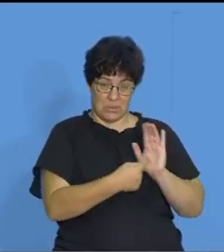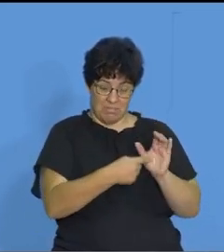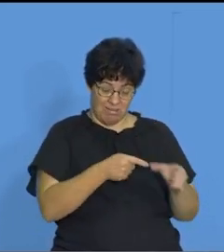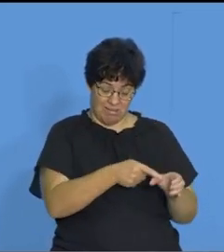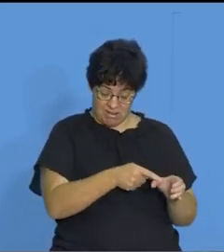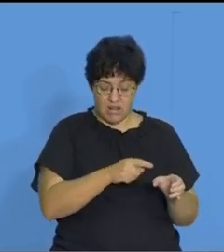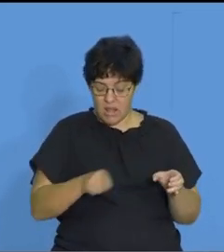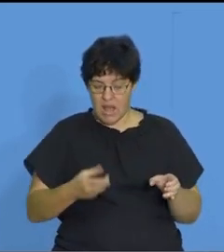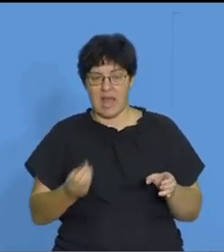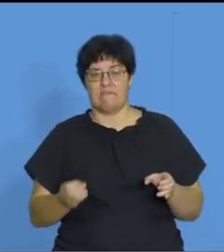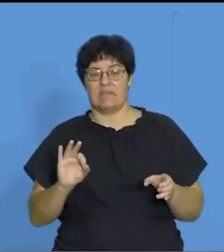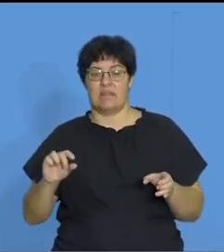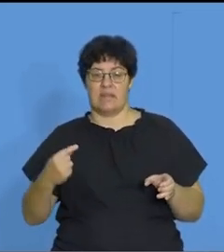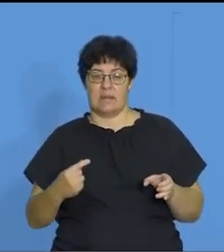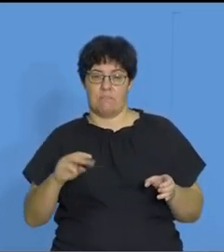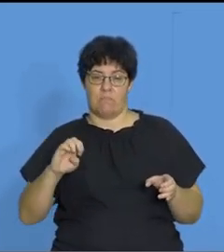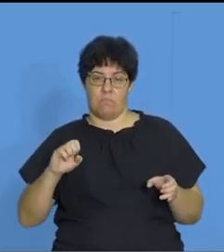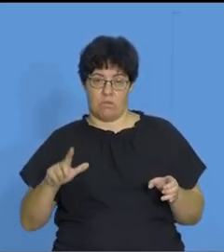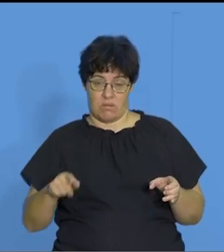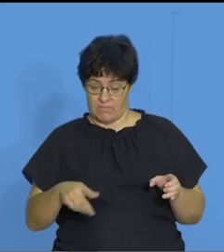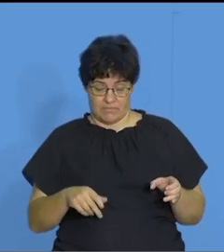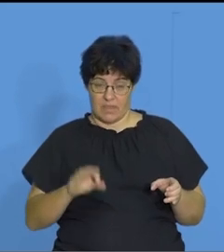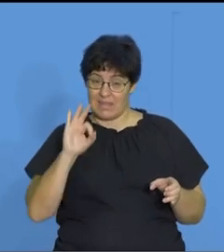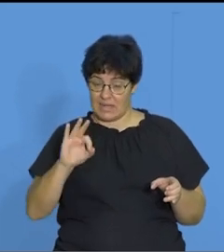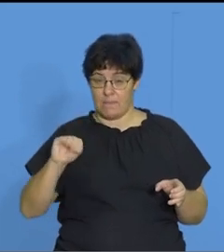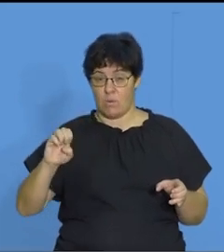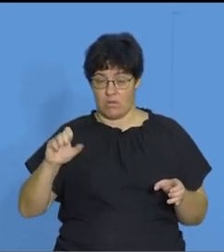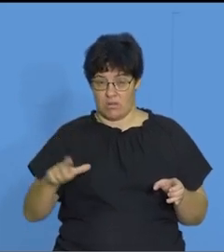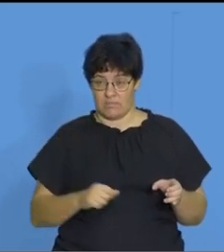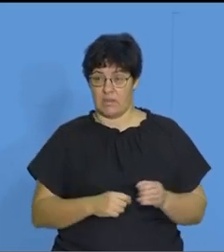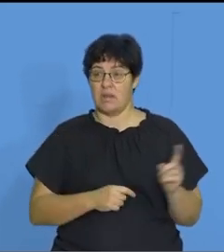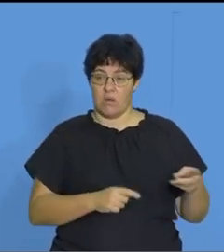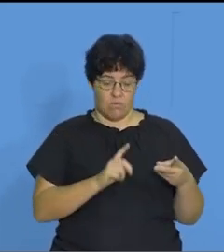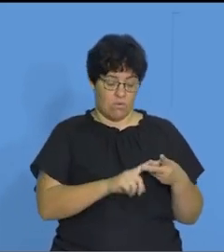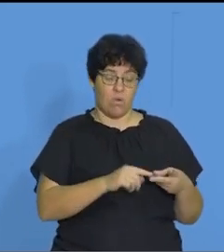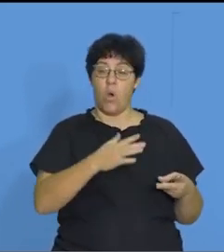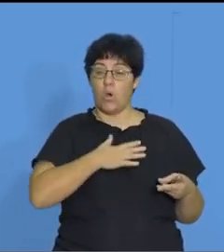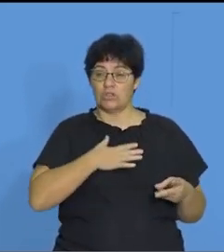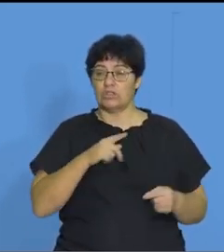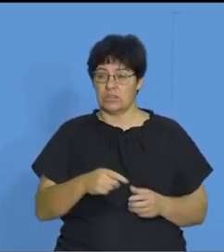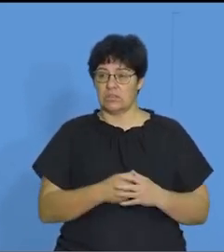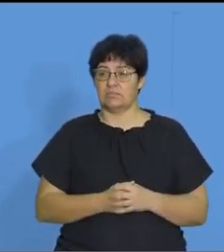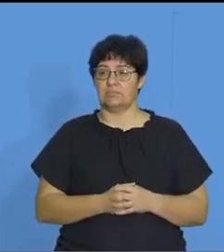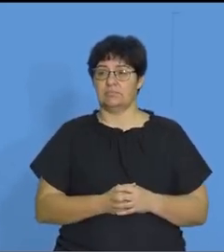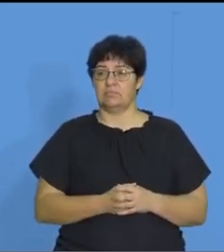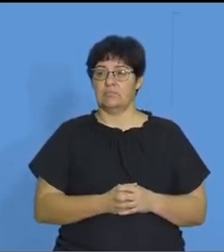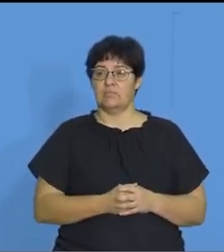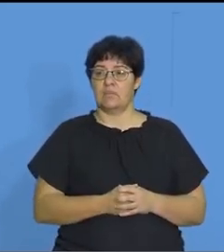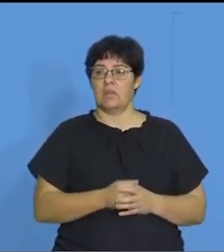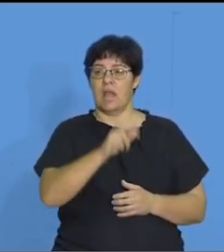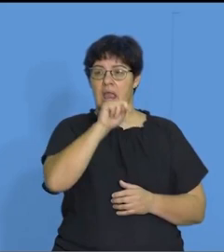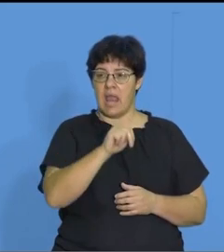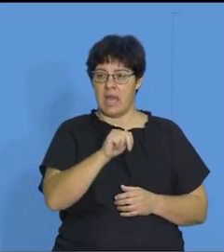But then what about oxygen, okay? Number of moles of oxygen gas is equal to mass